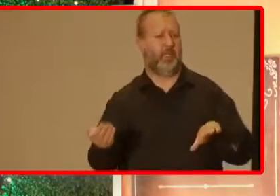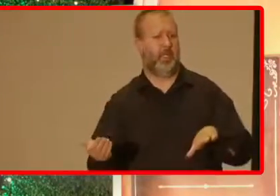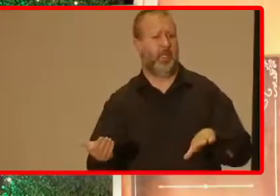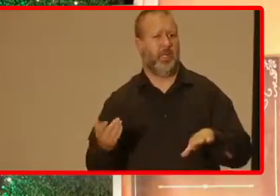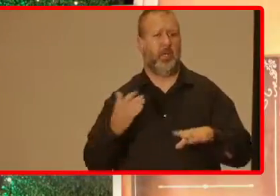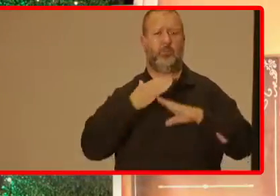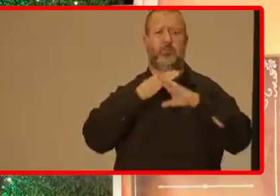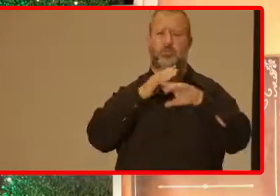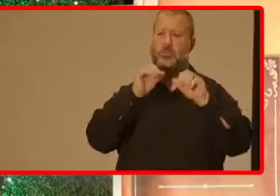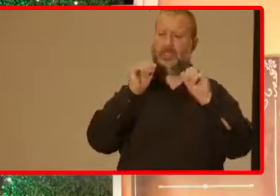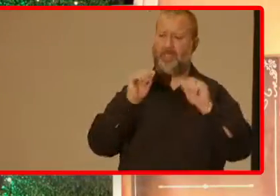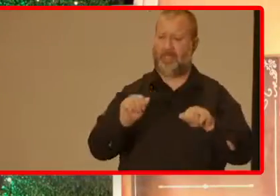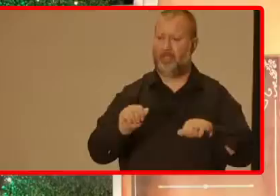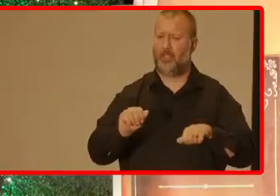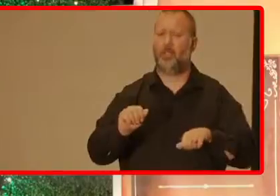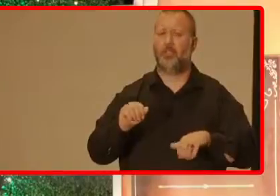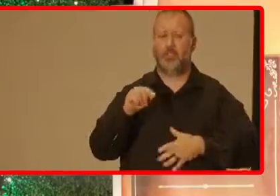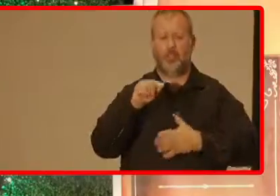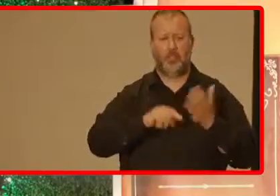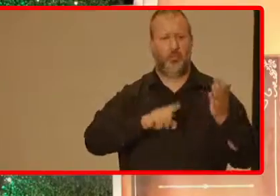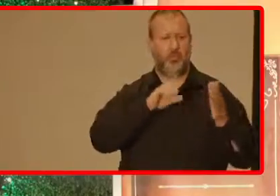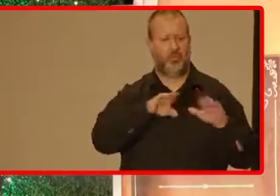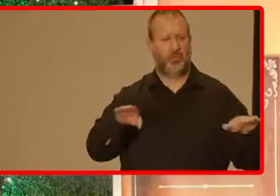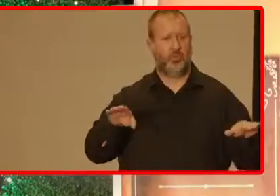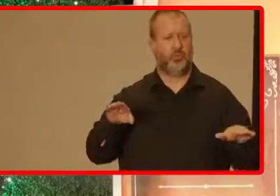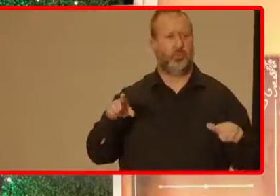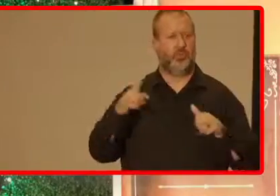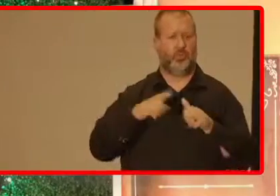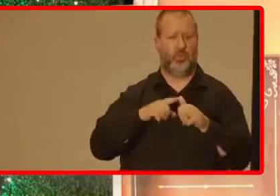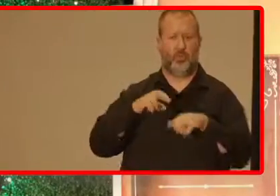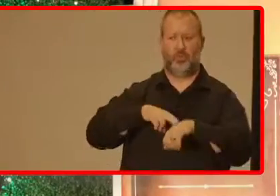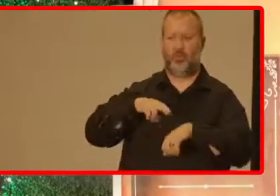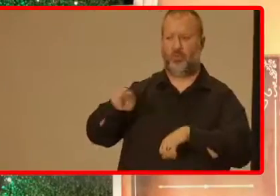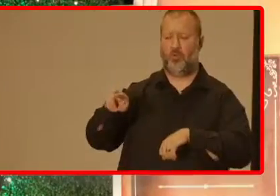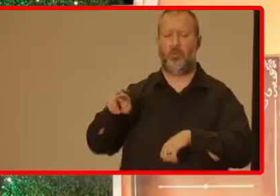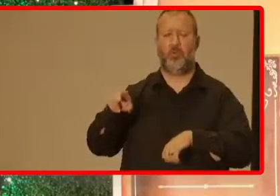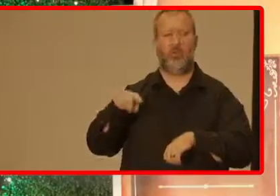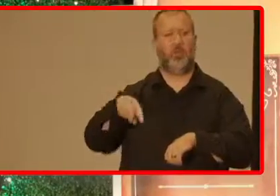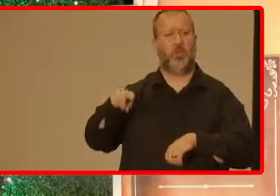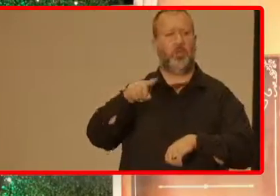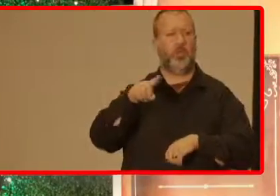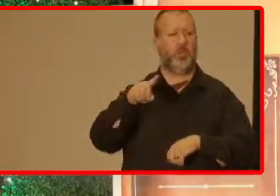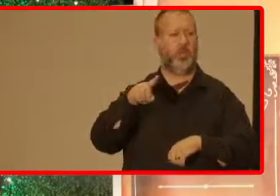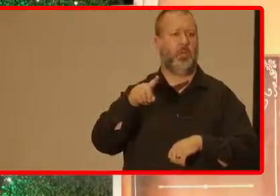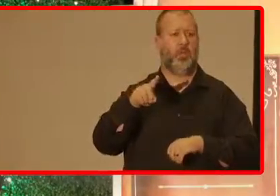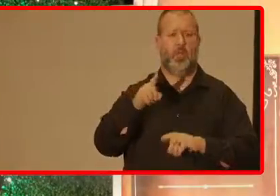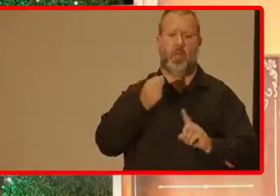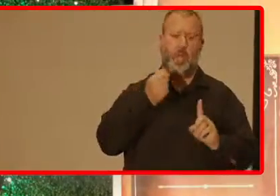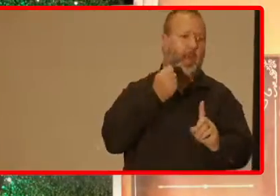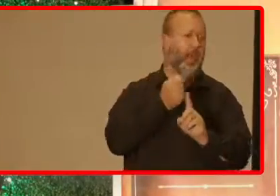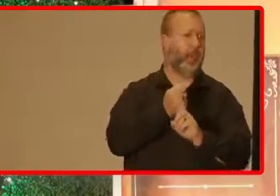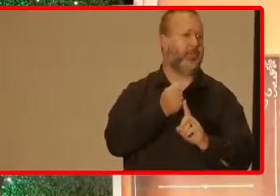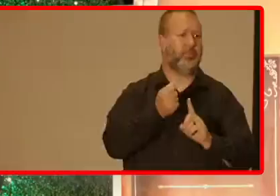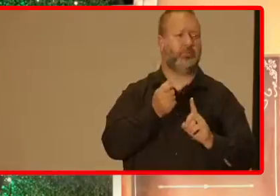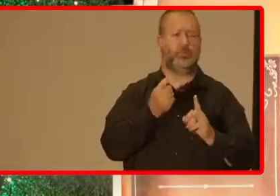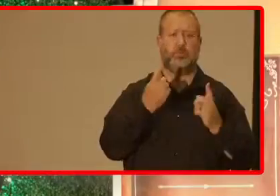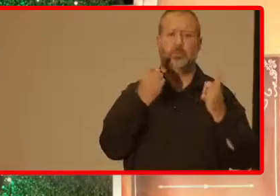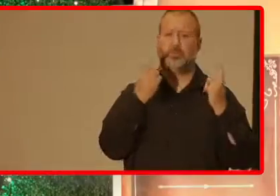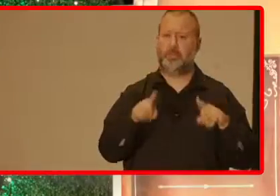the preventable child fatalities for those children referred to the child abuse hotline, are sudden unexplained infant death,